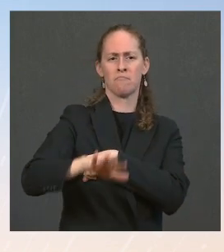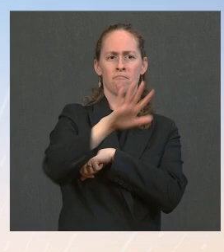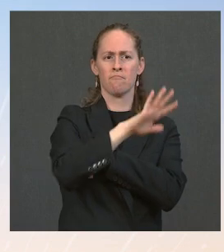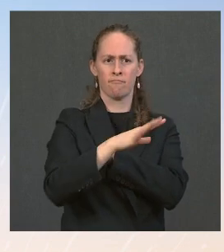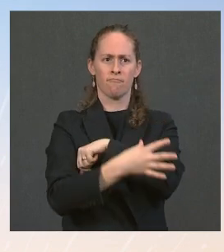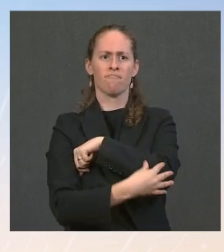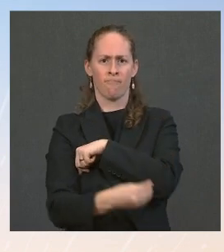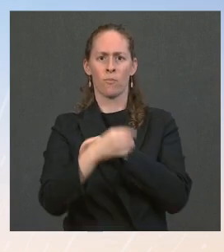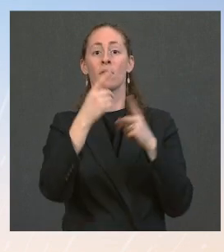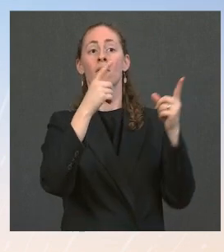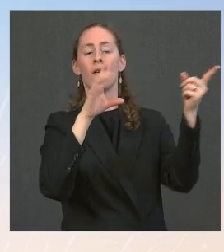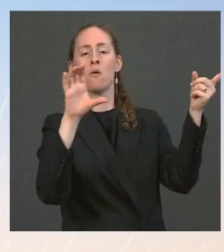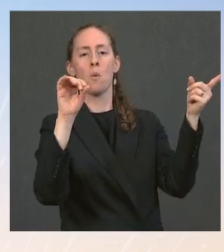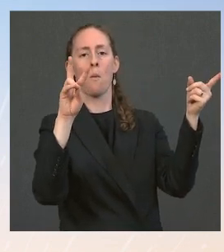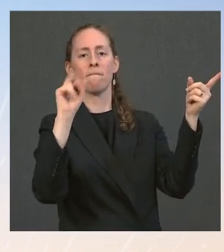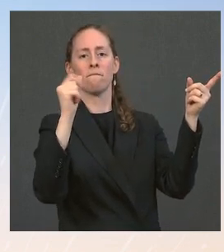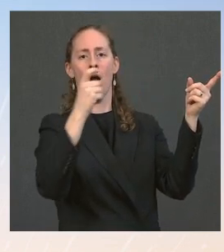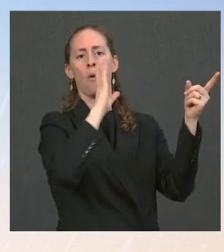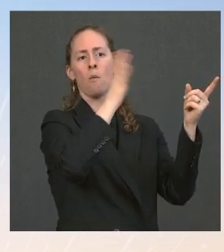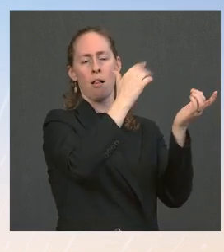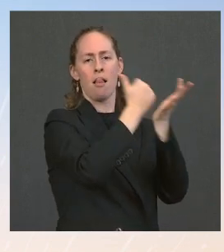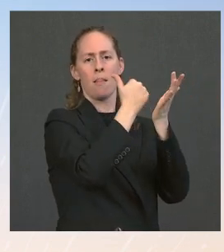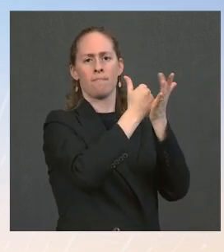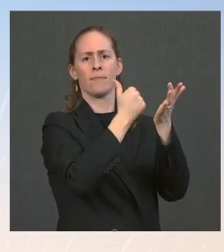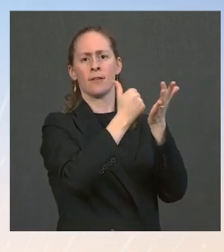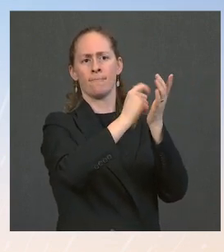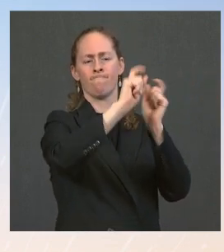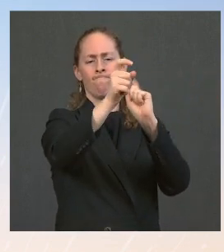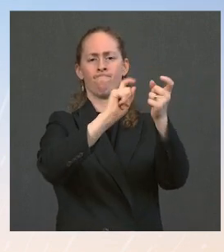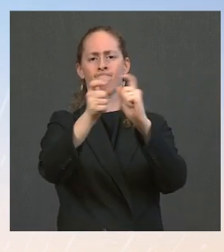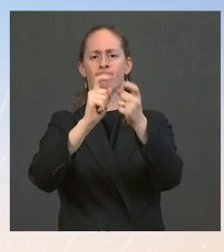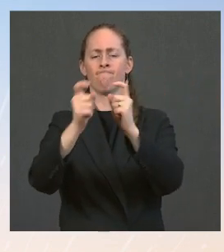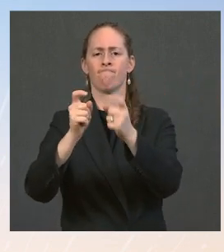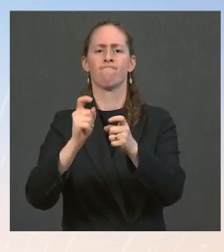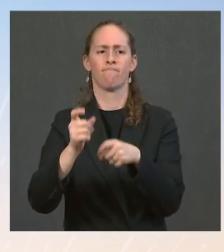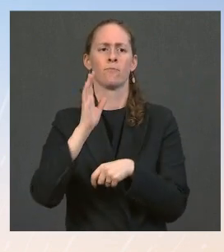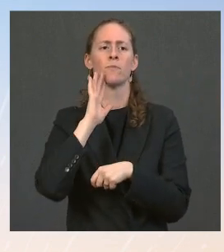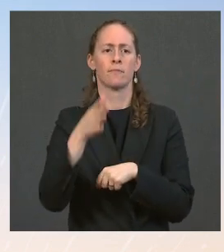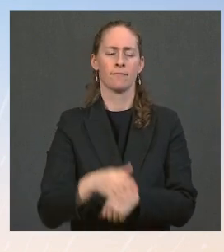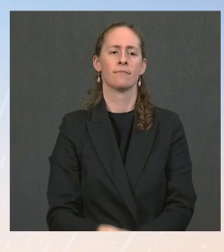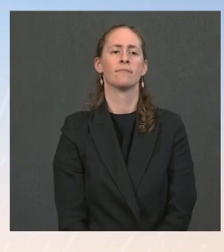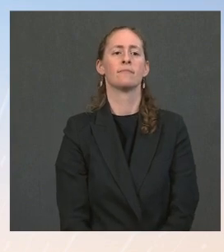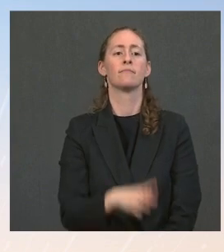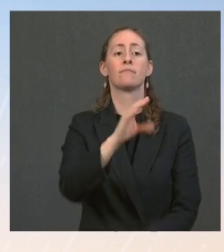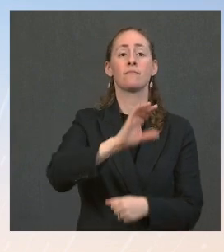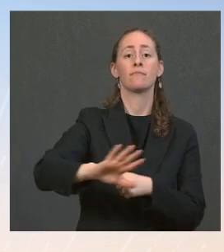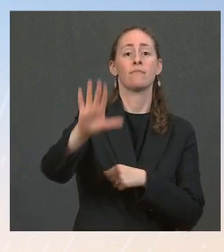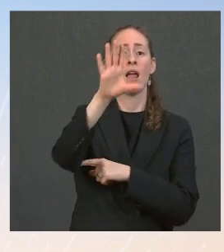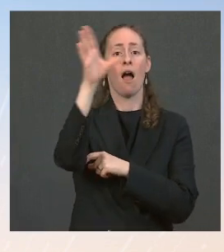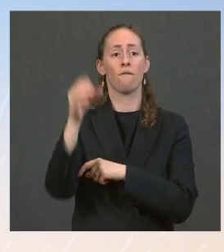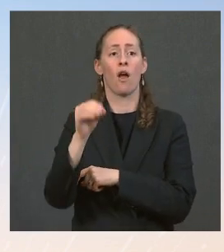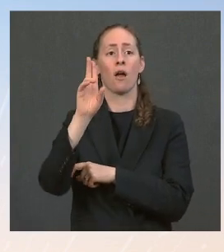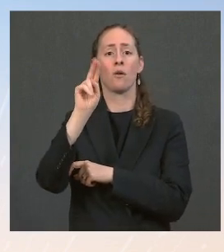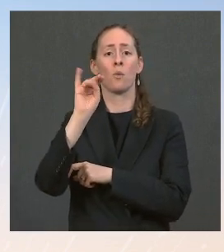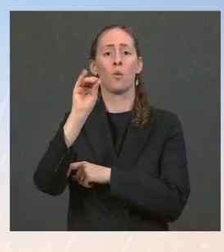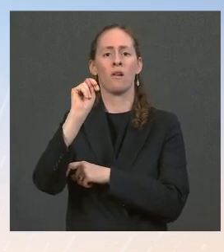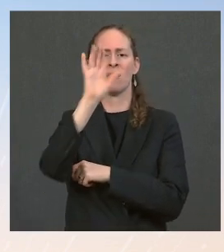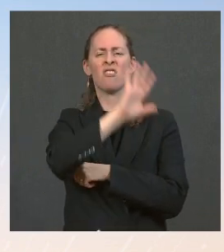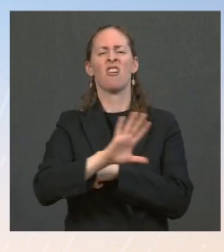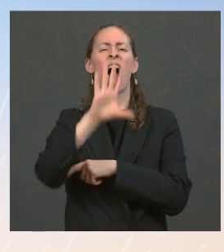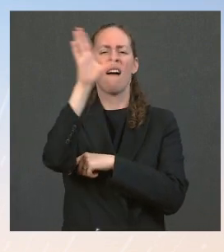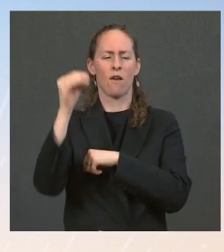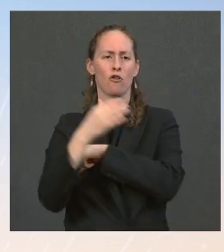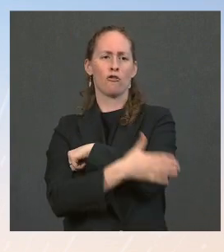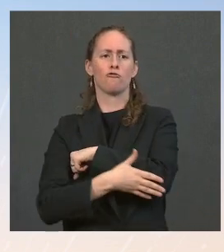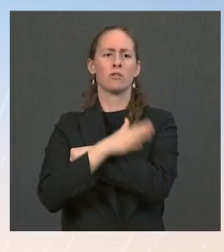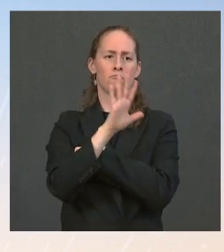market commitment, and all African Union member states, and 8 additional countries to cover the African Union: